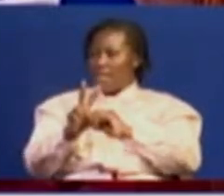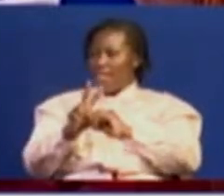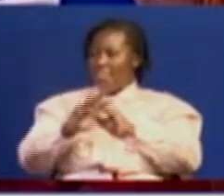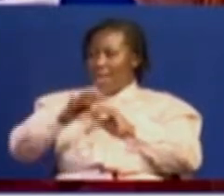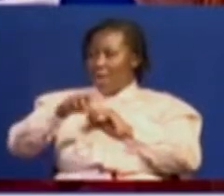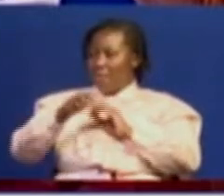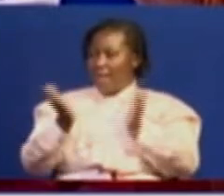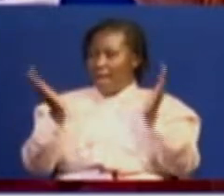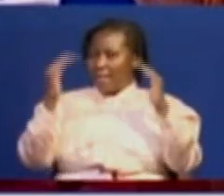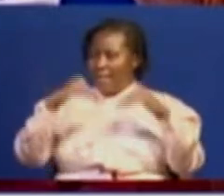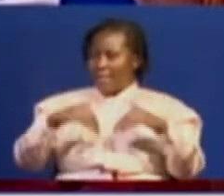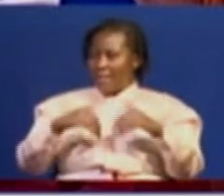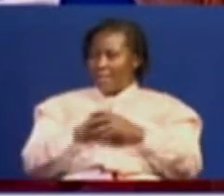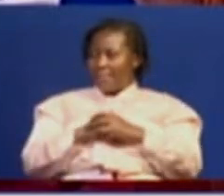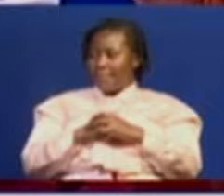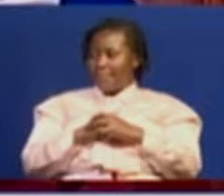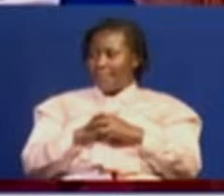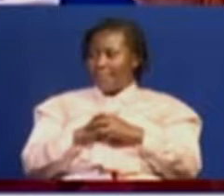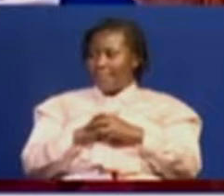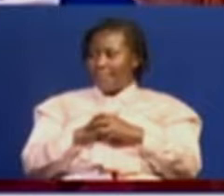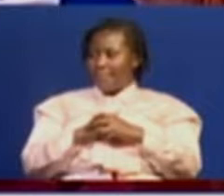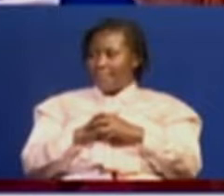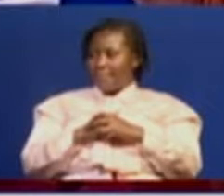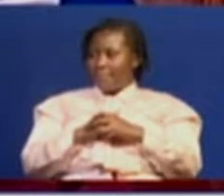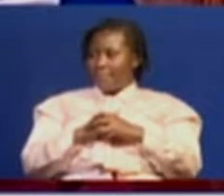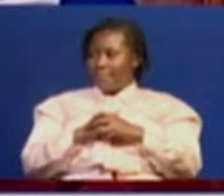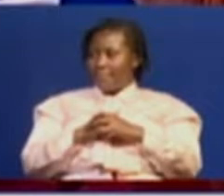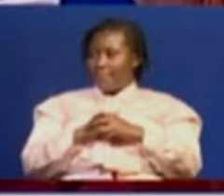videos, the county assembly.